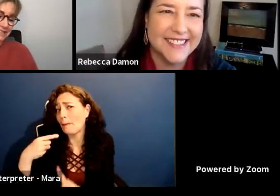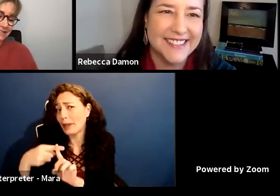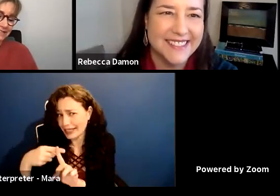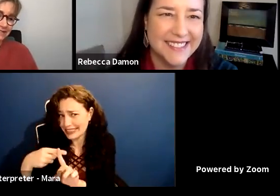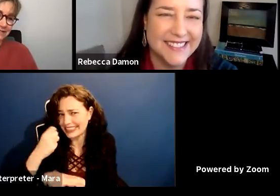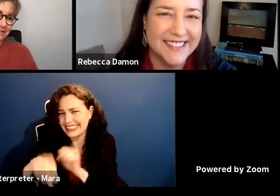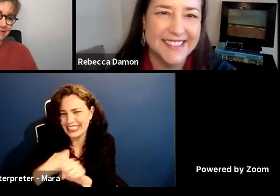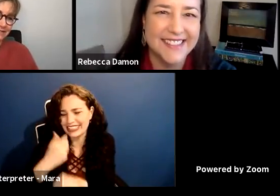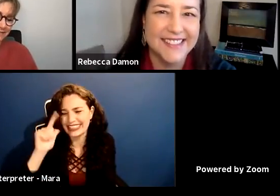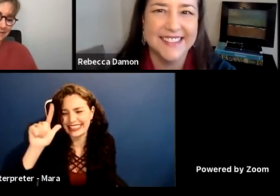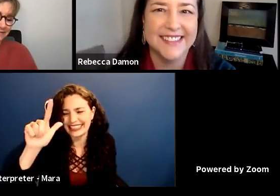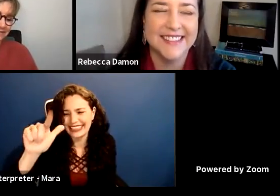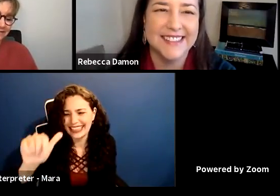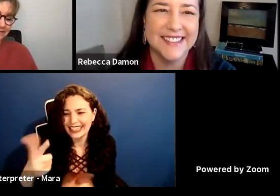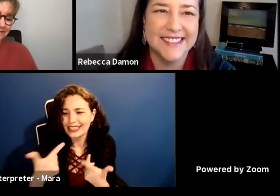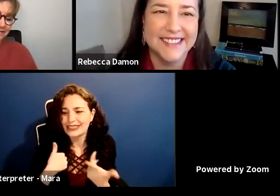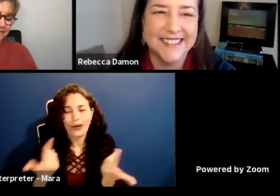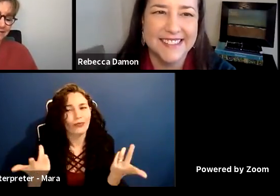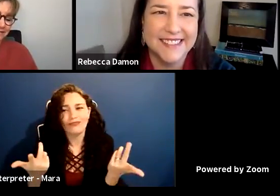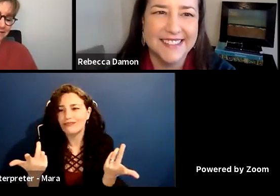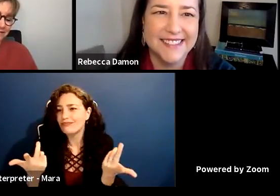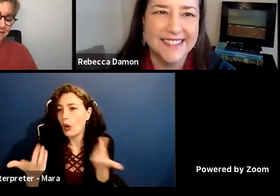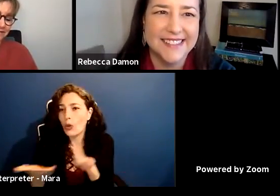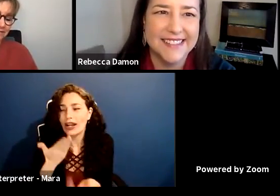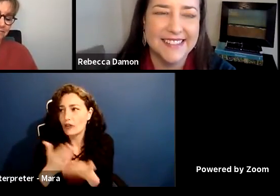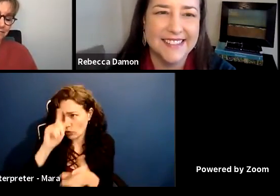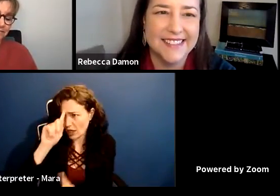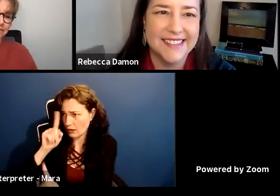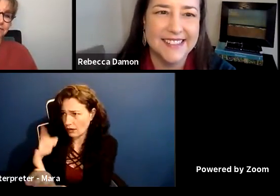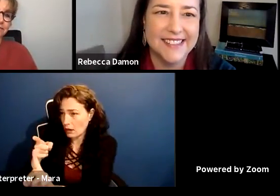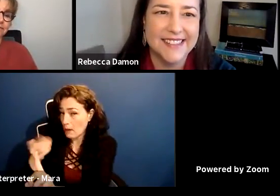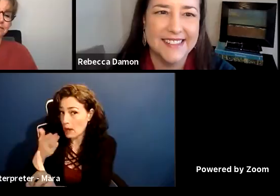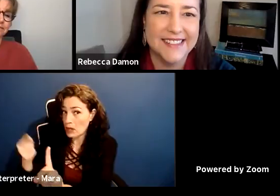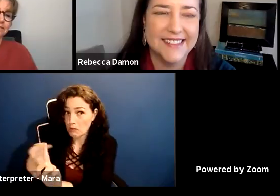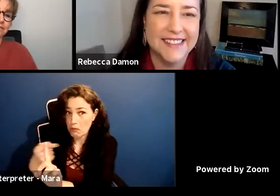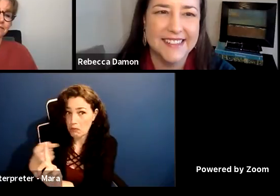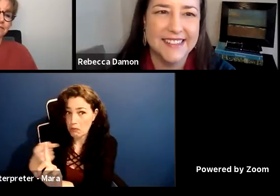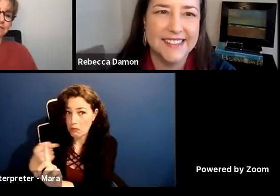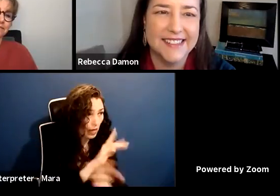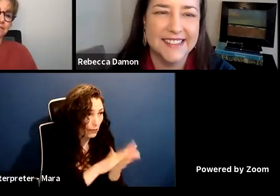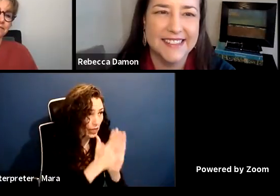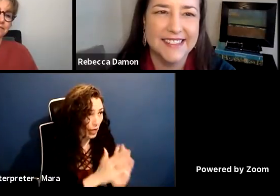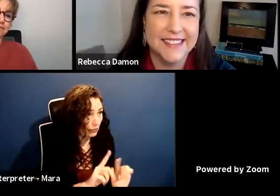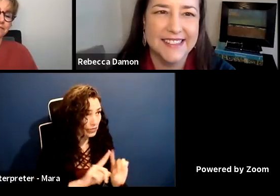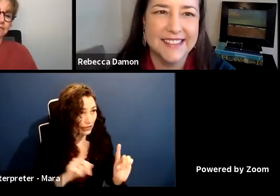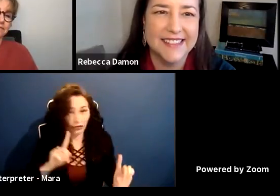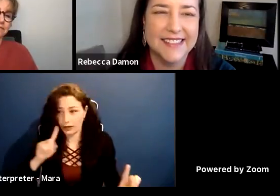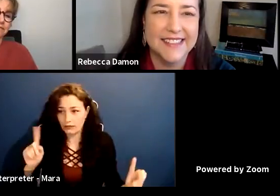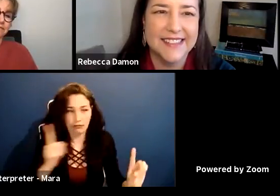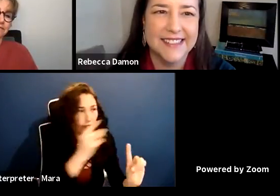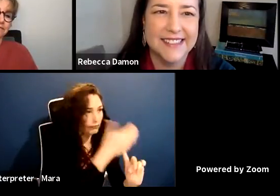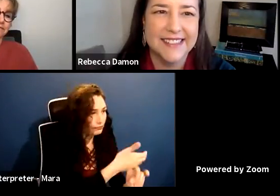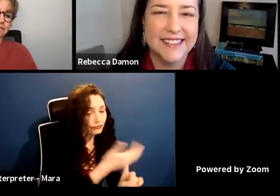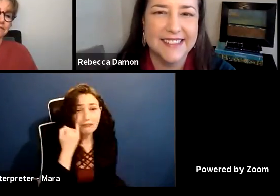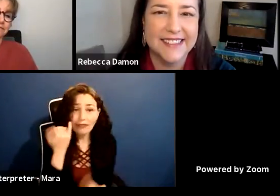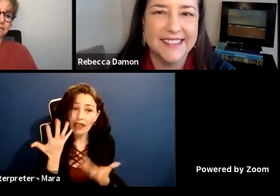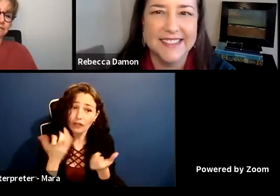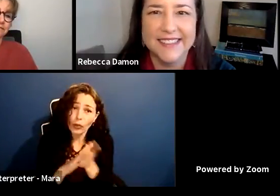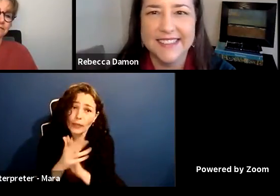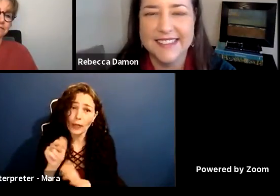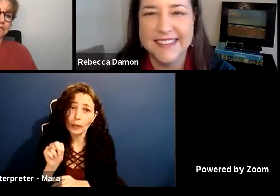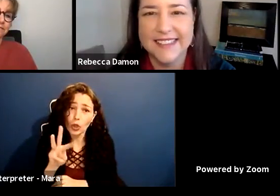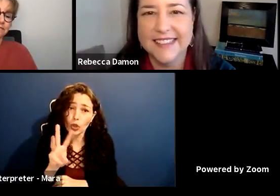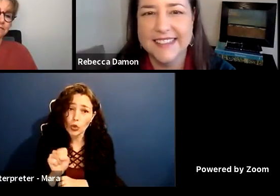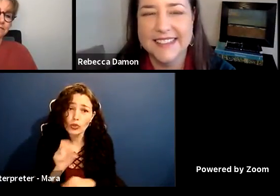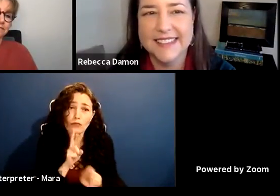What you may want to do may not be what you end up doing. So if you want to be a news reporter, do that first, learn how to do that,